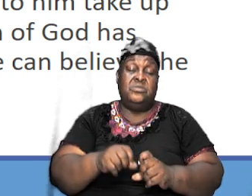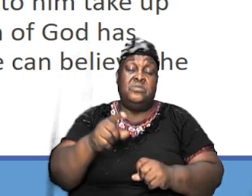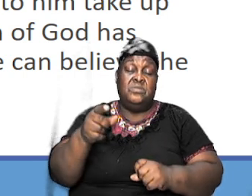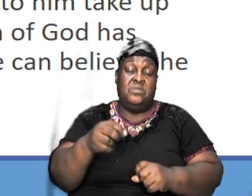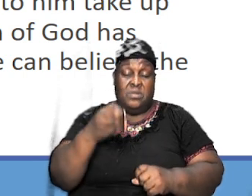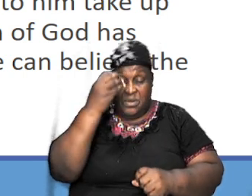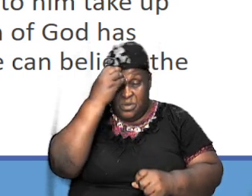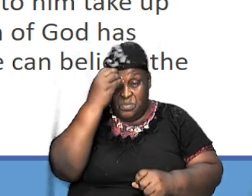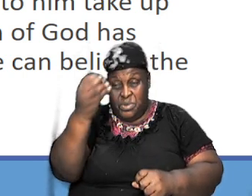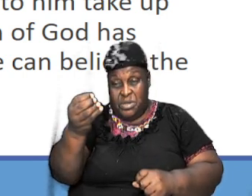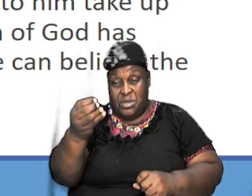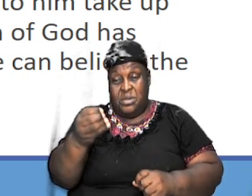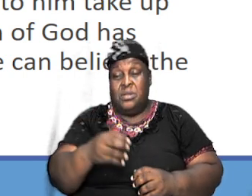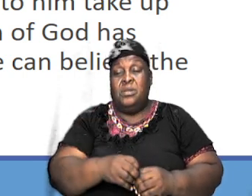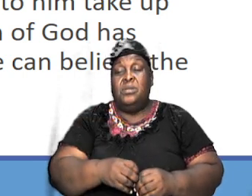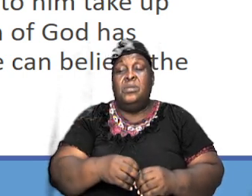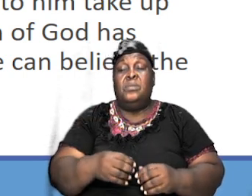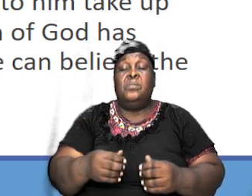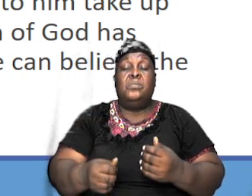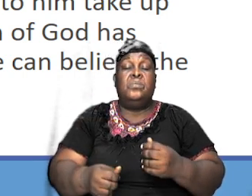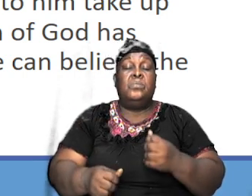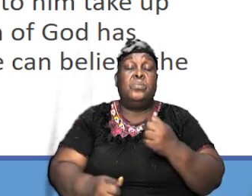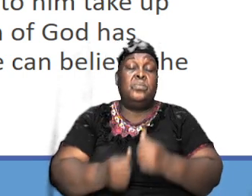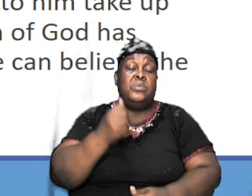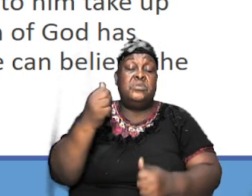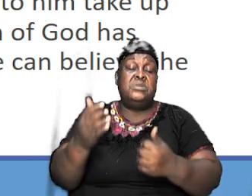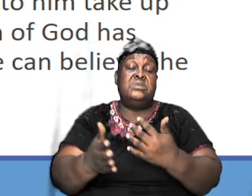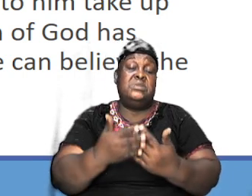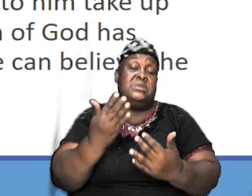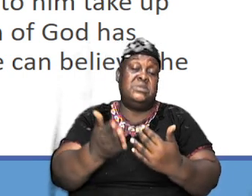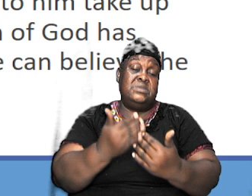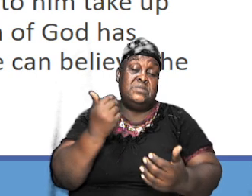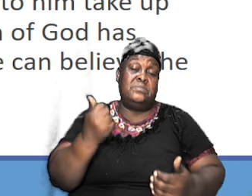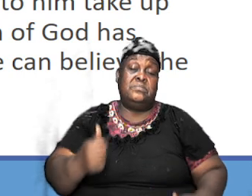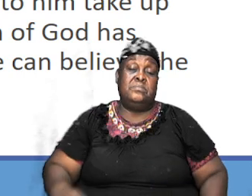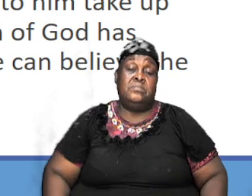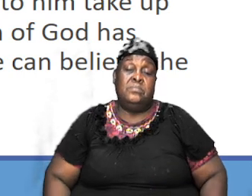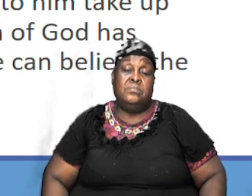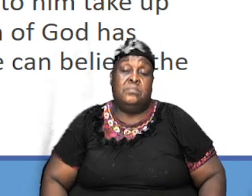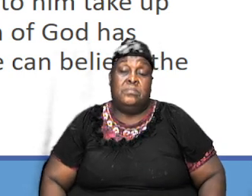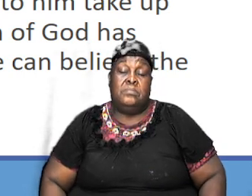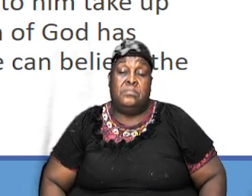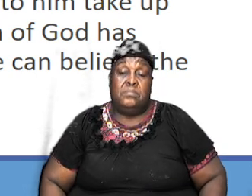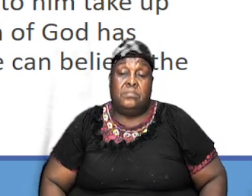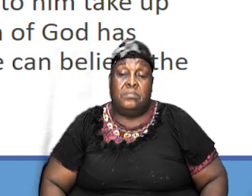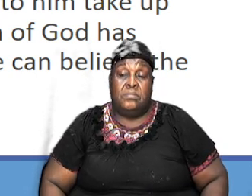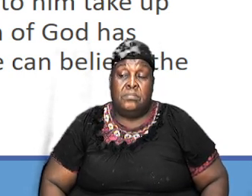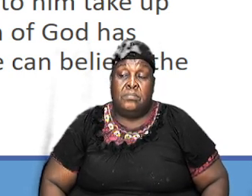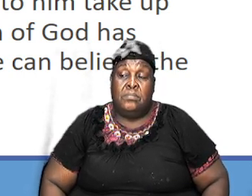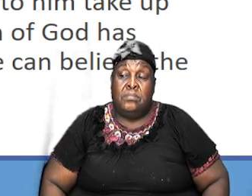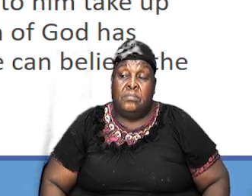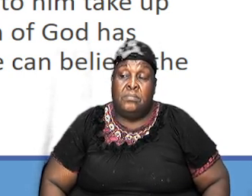opinion of what, which is easier. And let us move on.